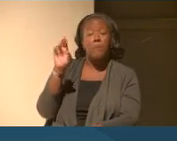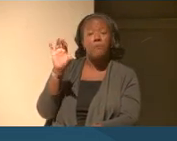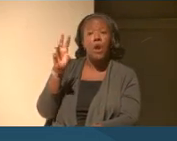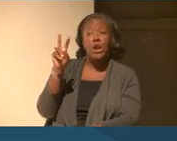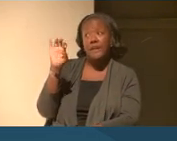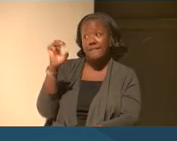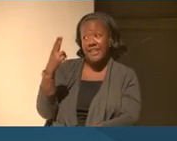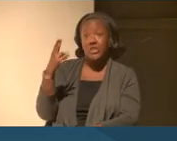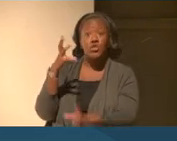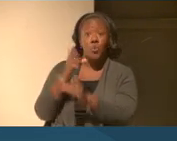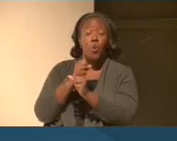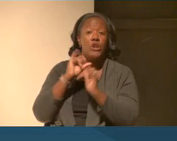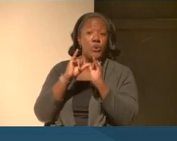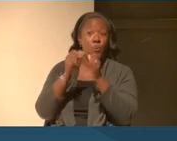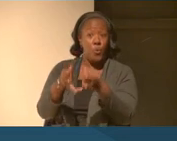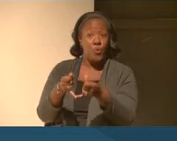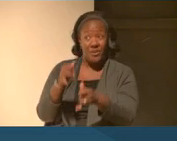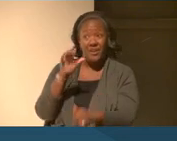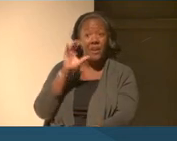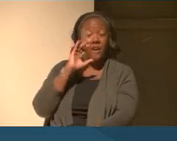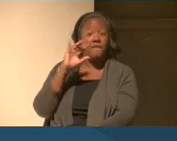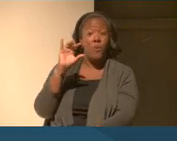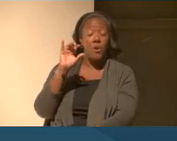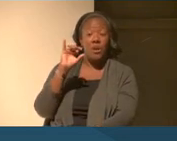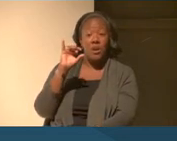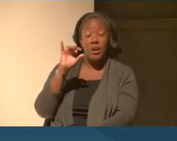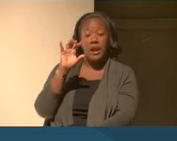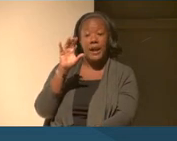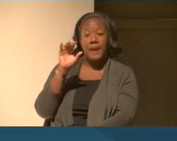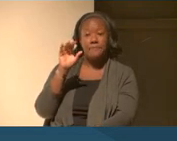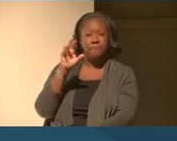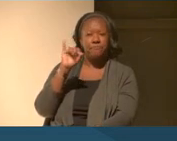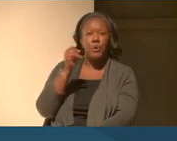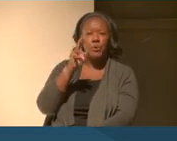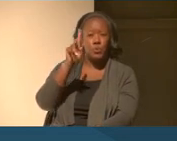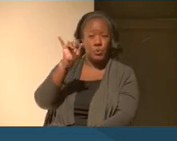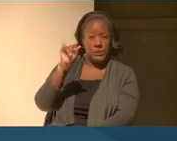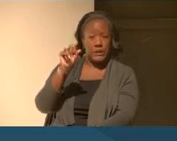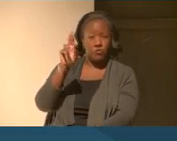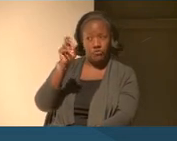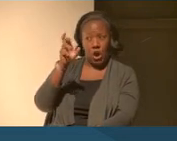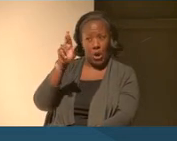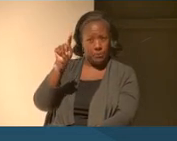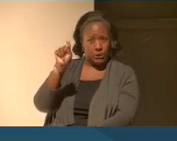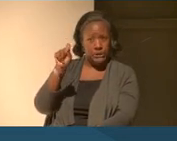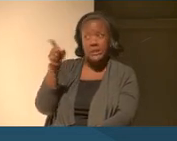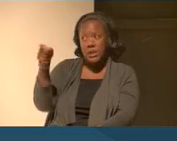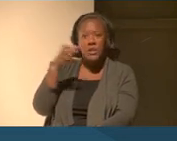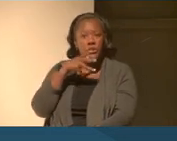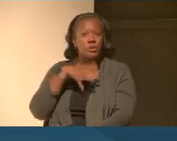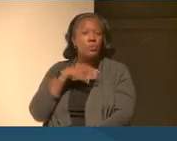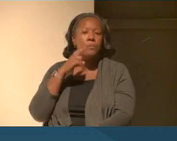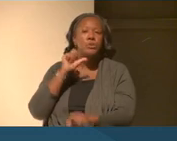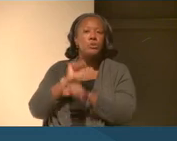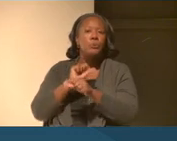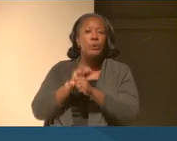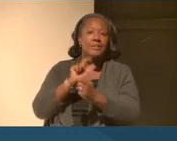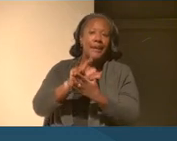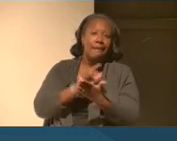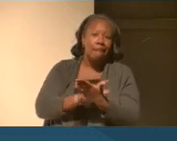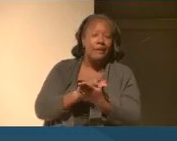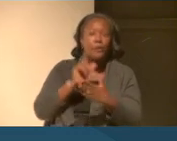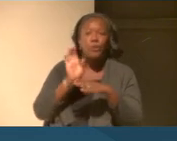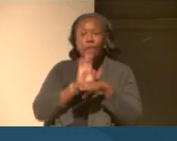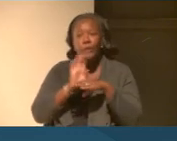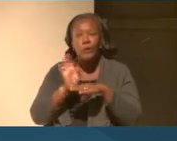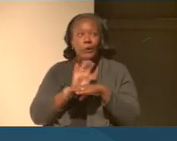Roberts, you know, is this housewife, single woman who, you know, gets a job at a legal firm because she needs to pay her rent. And then she starts digging into the files, and she